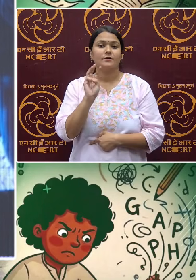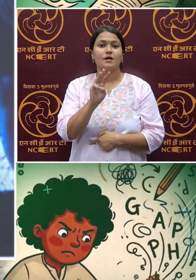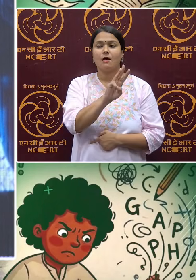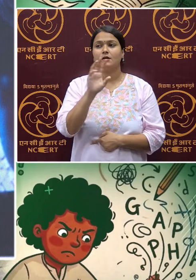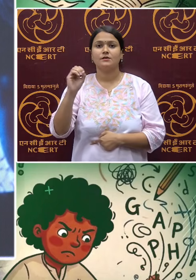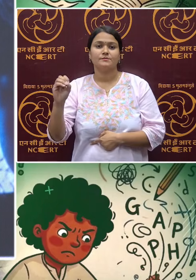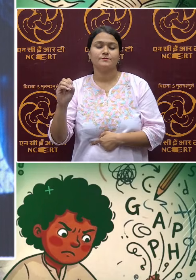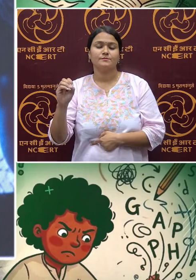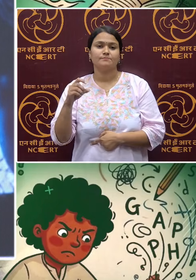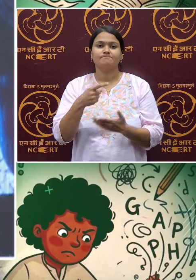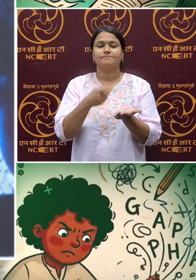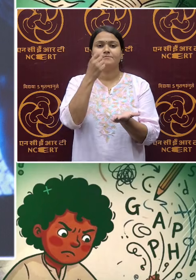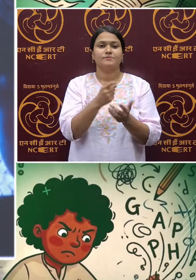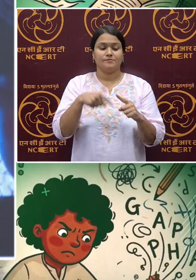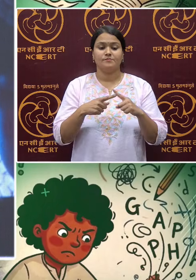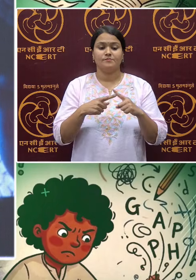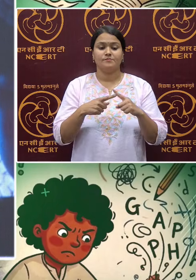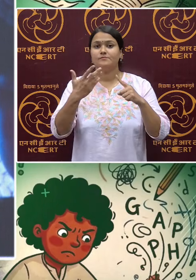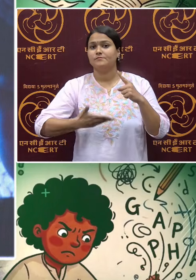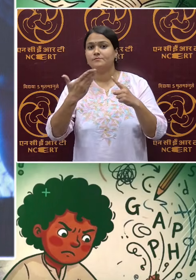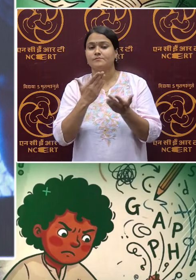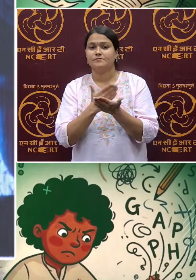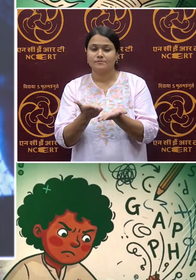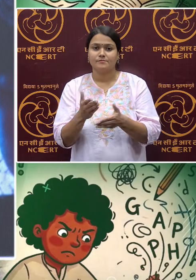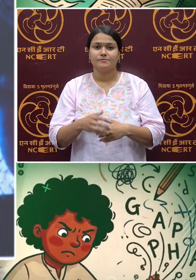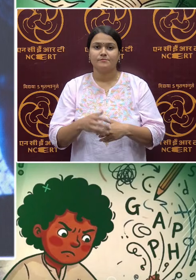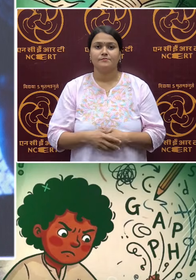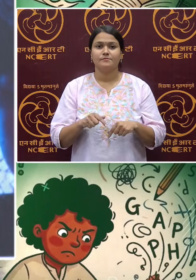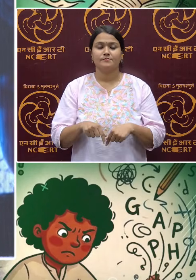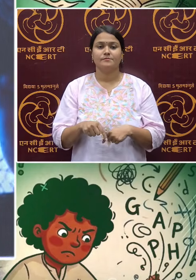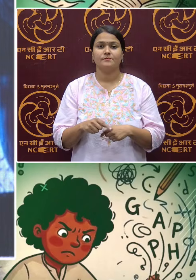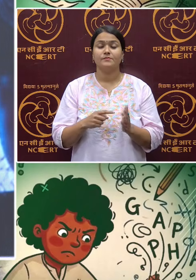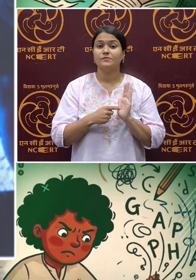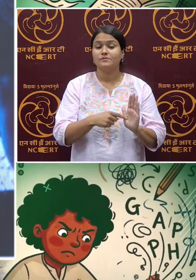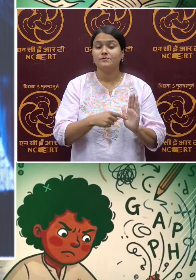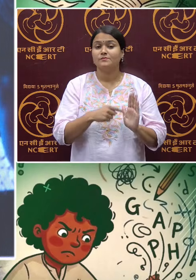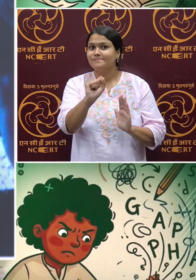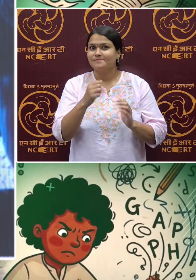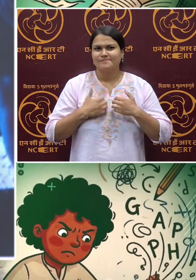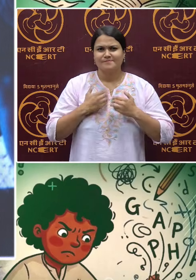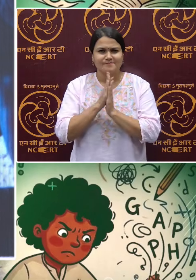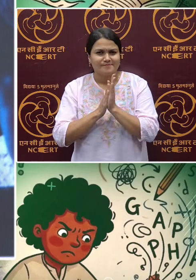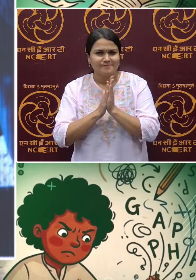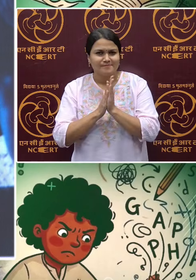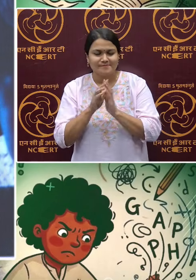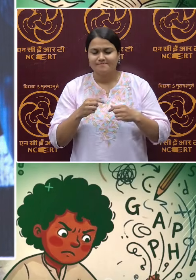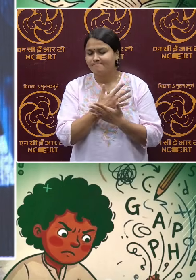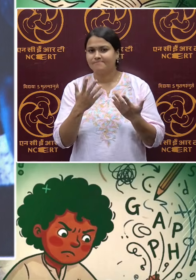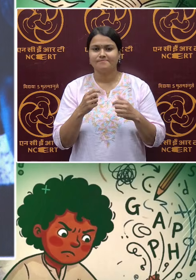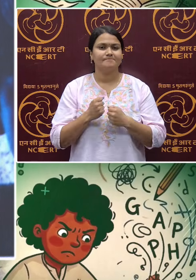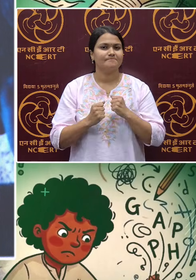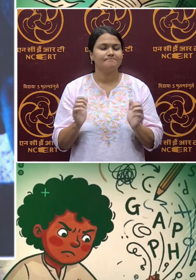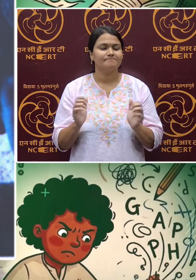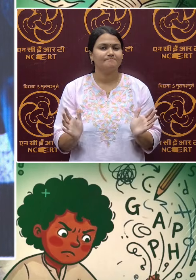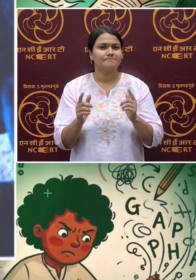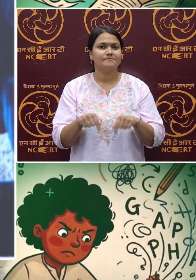1,11,103 registrations for this training series, and this shows how much you are interested in being a part of this amazing effort that